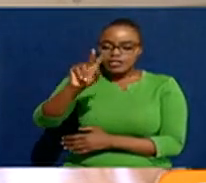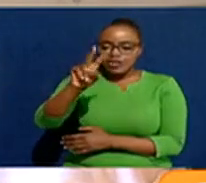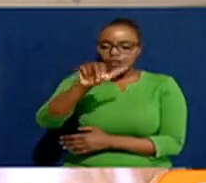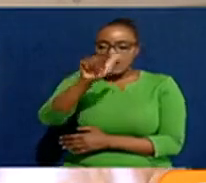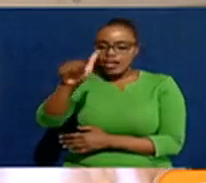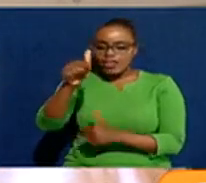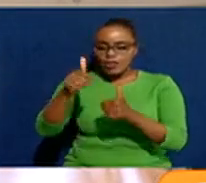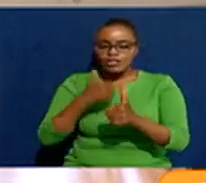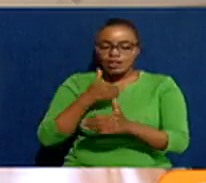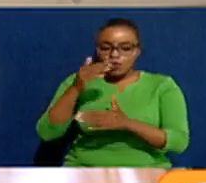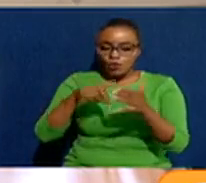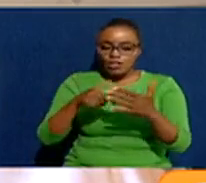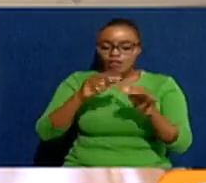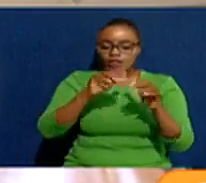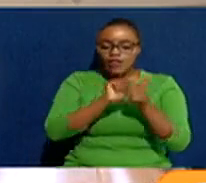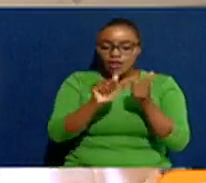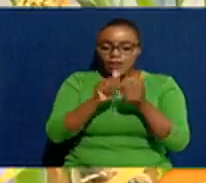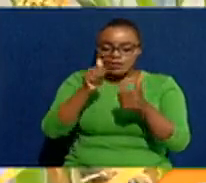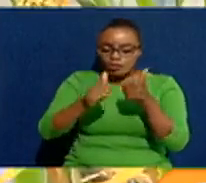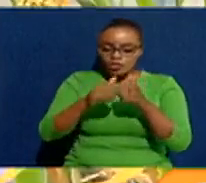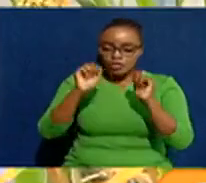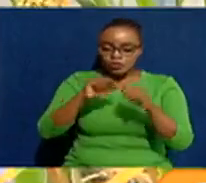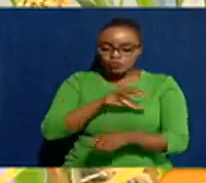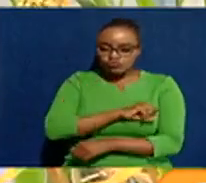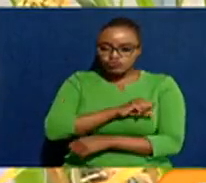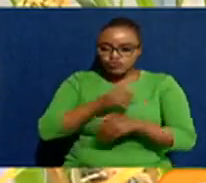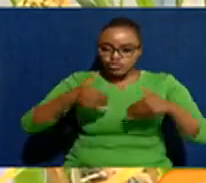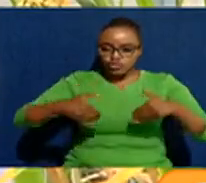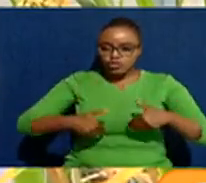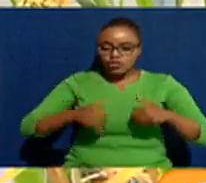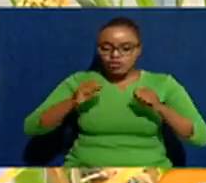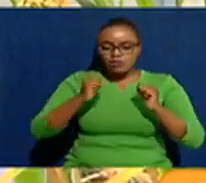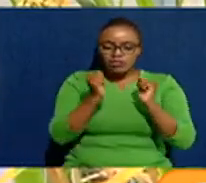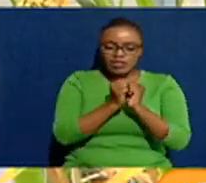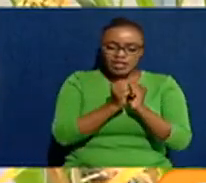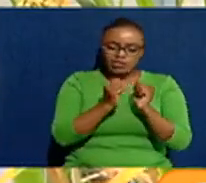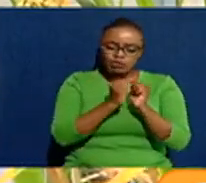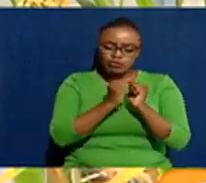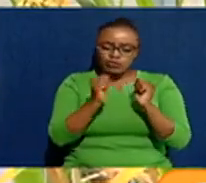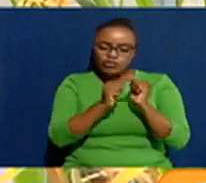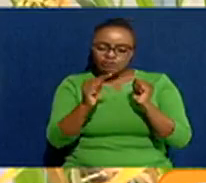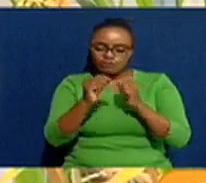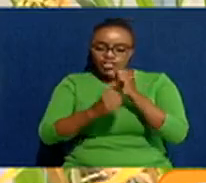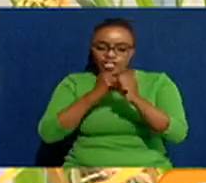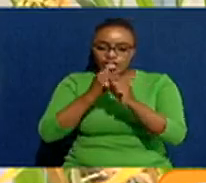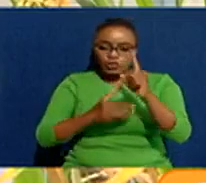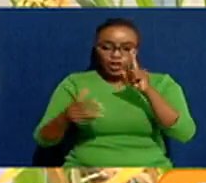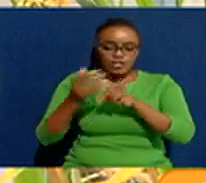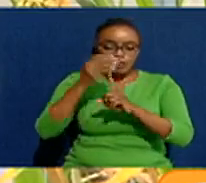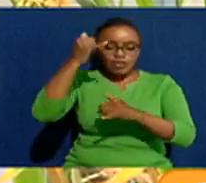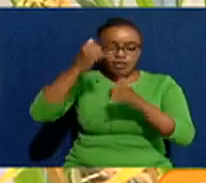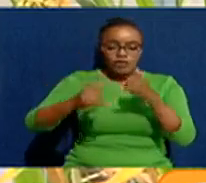existing here is maize that is tolerant to drought. It could even take between 10 to 15 years to actualize the